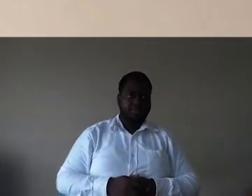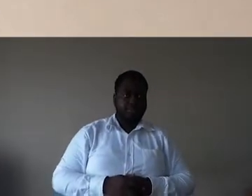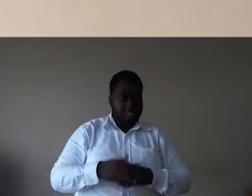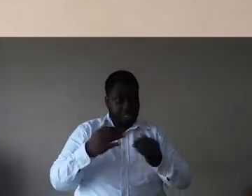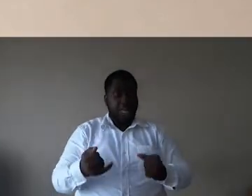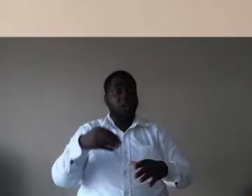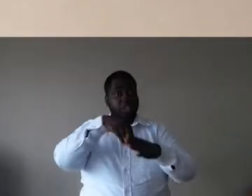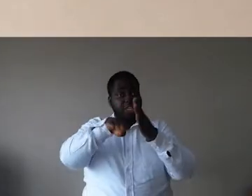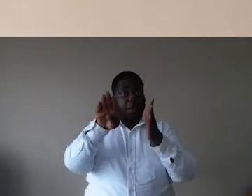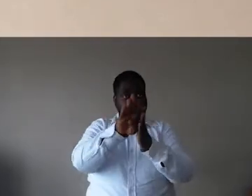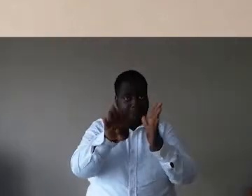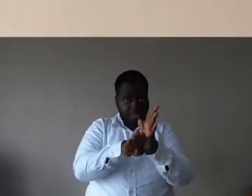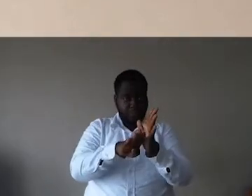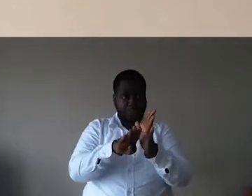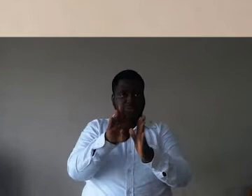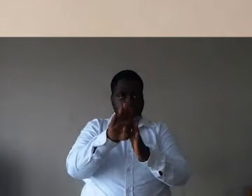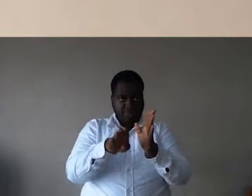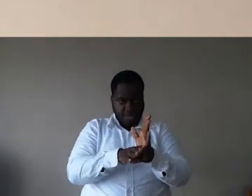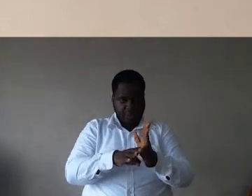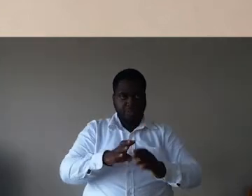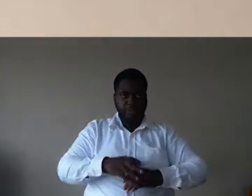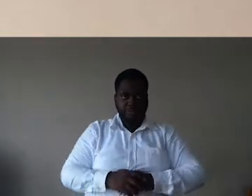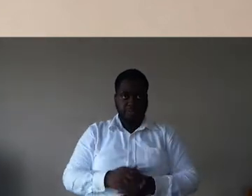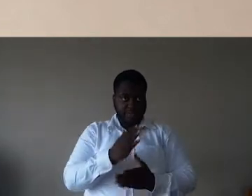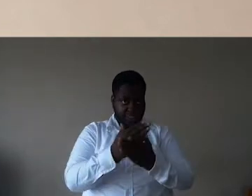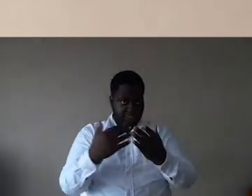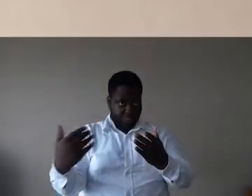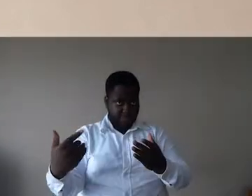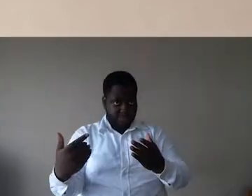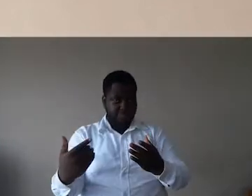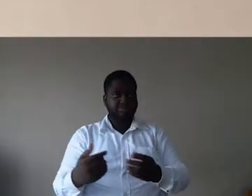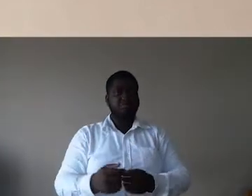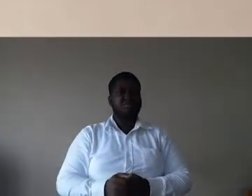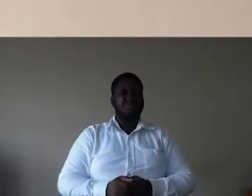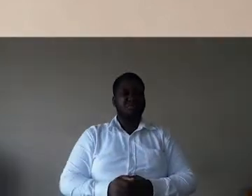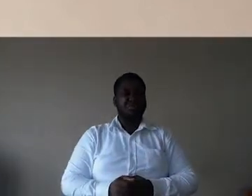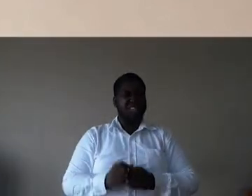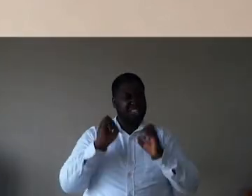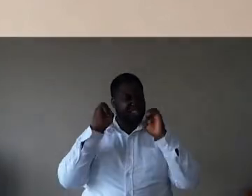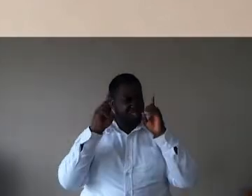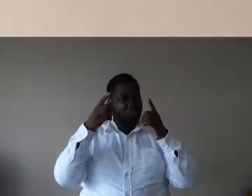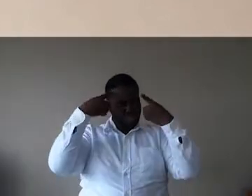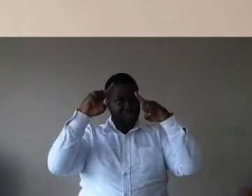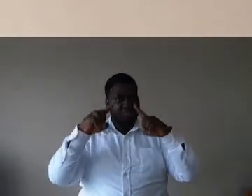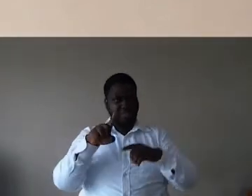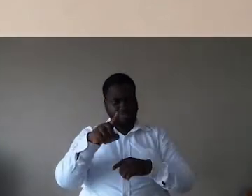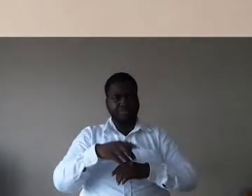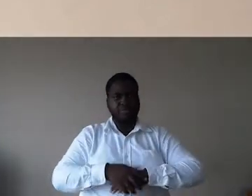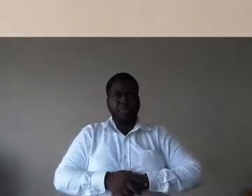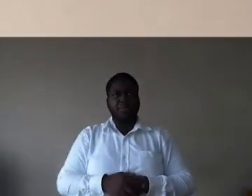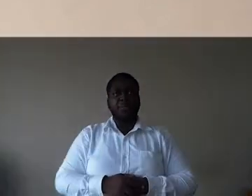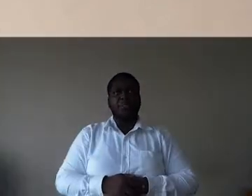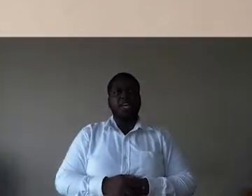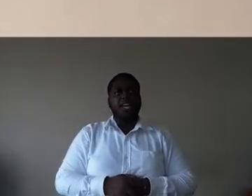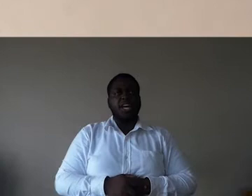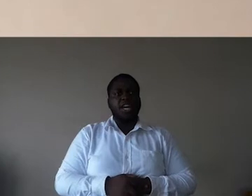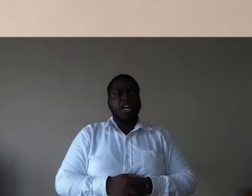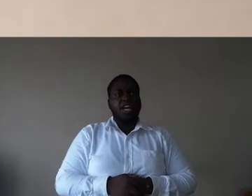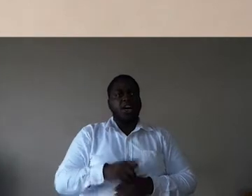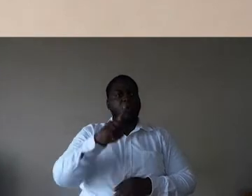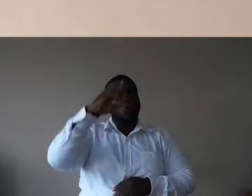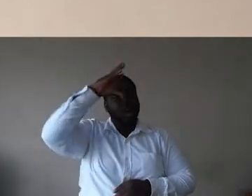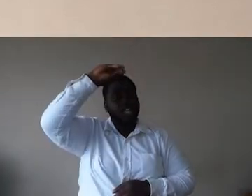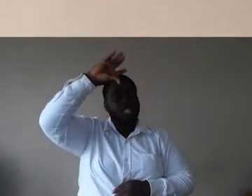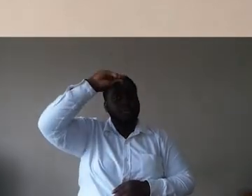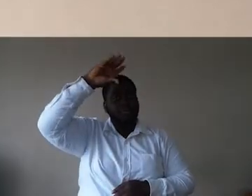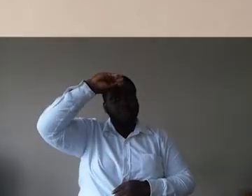brother I always cry for. And I ask myself, Uzzah could have changed what had happened. And Uzzah also,